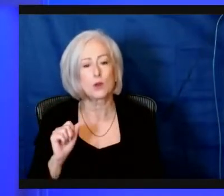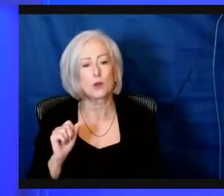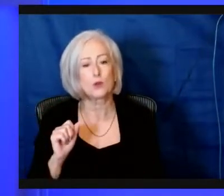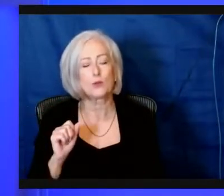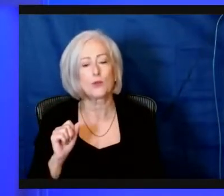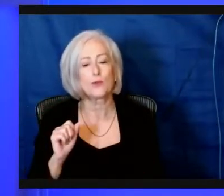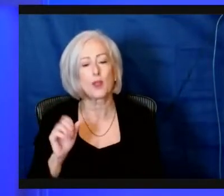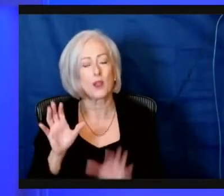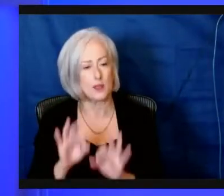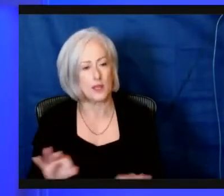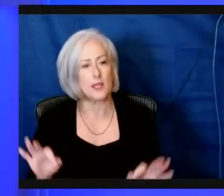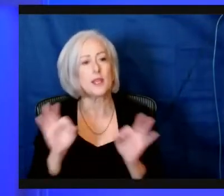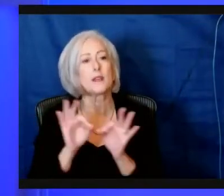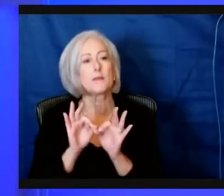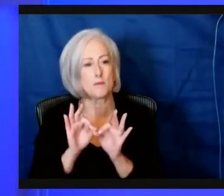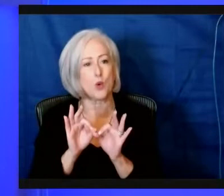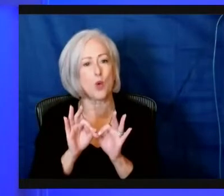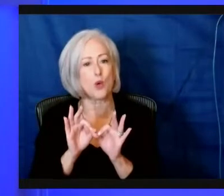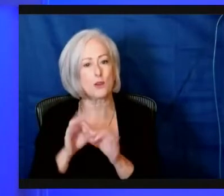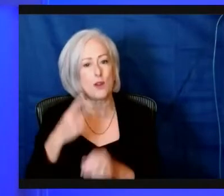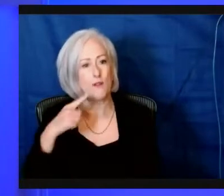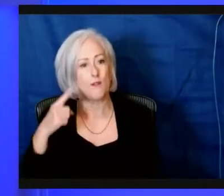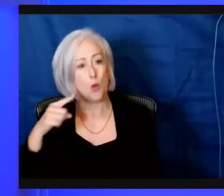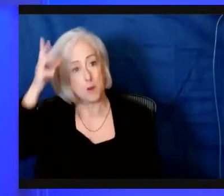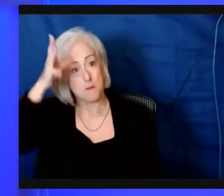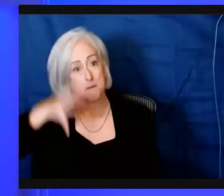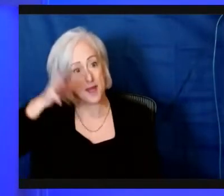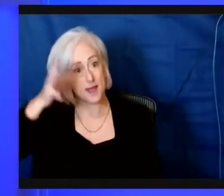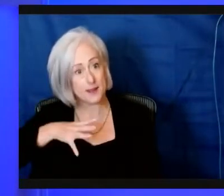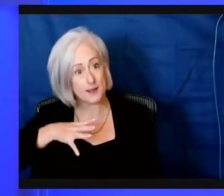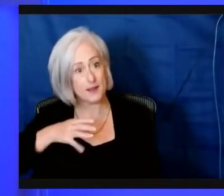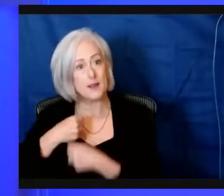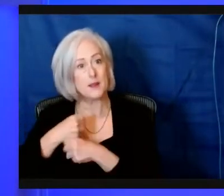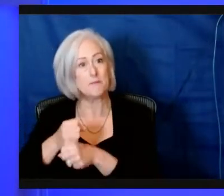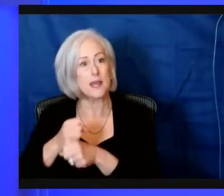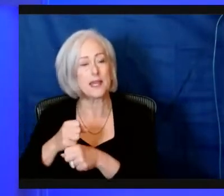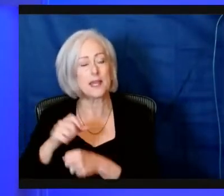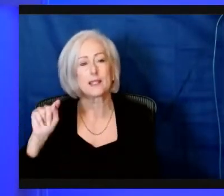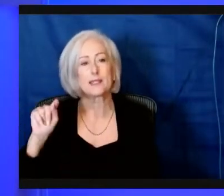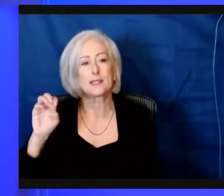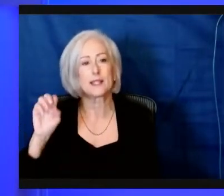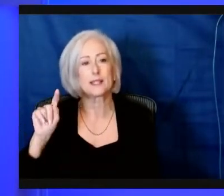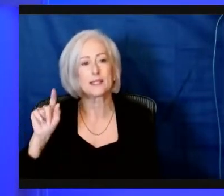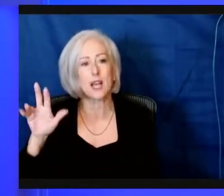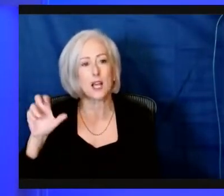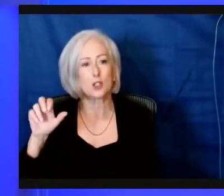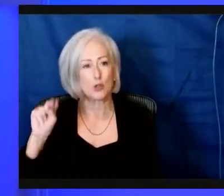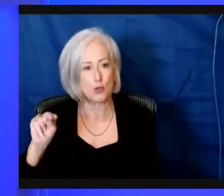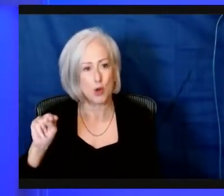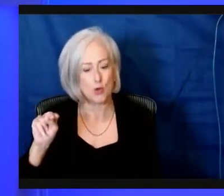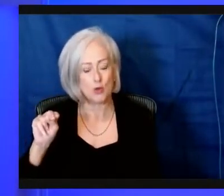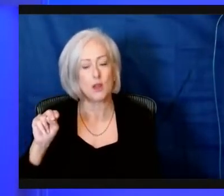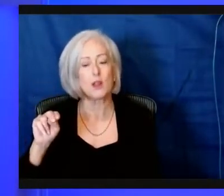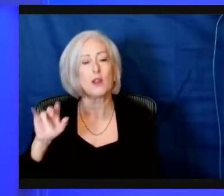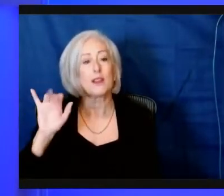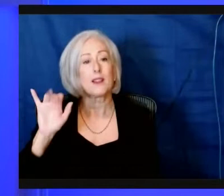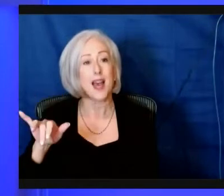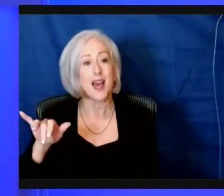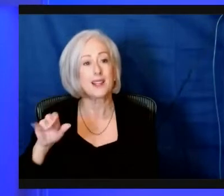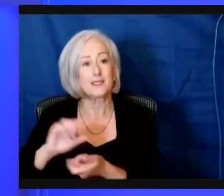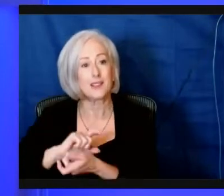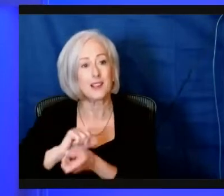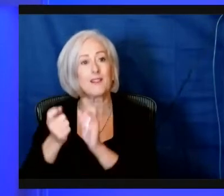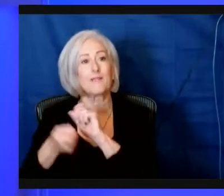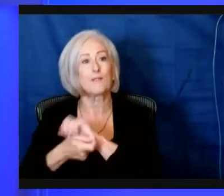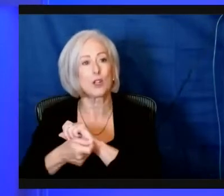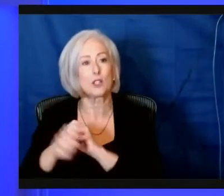making, obviously, in the male side, the testosterone, which ultimately will be converted to estrogen, which will have its impacts on the bone. So